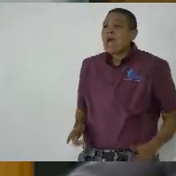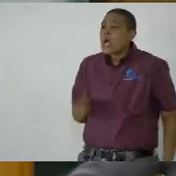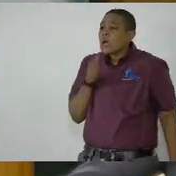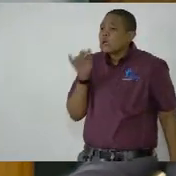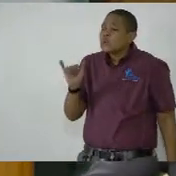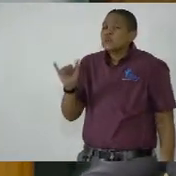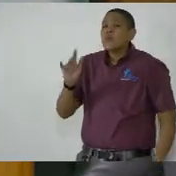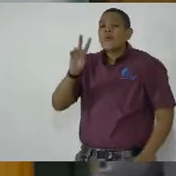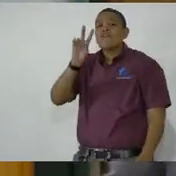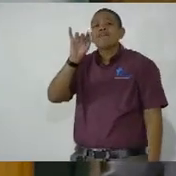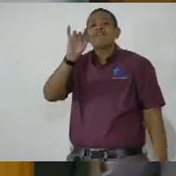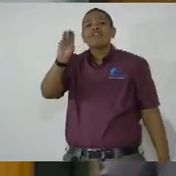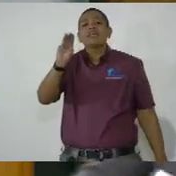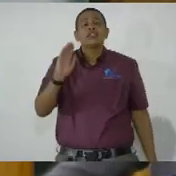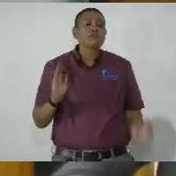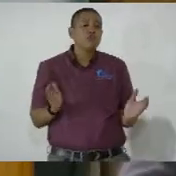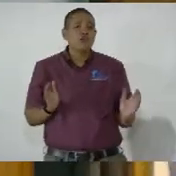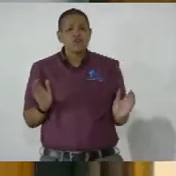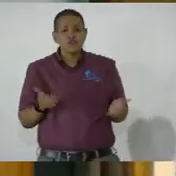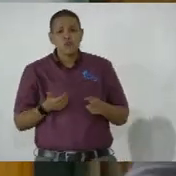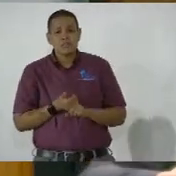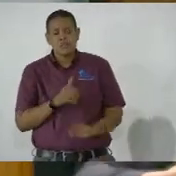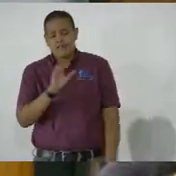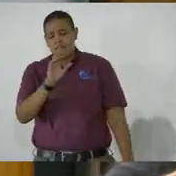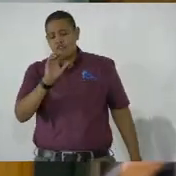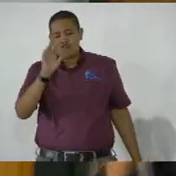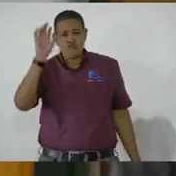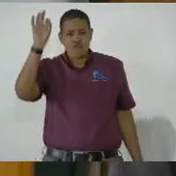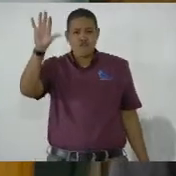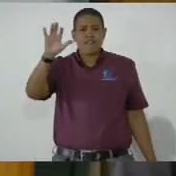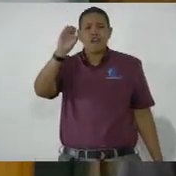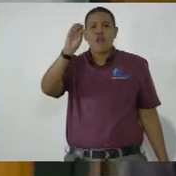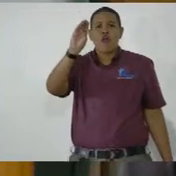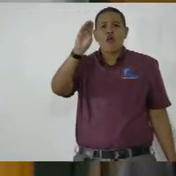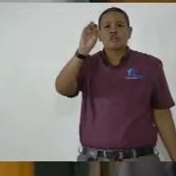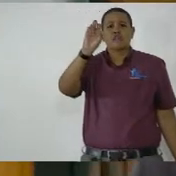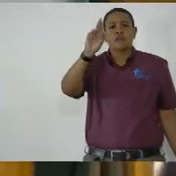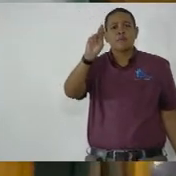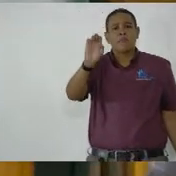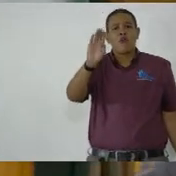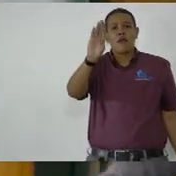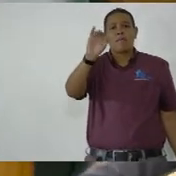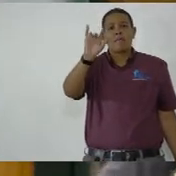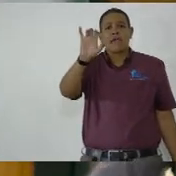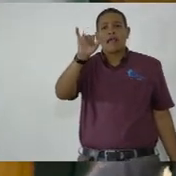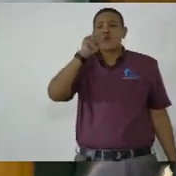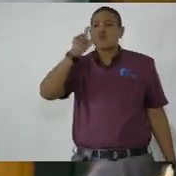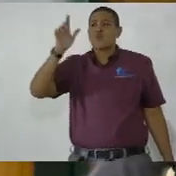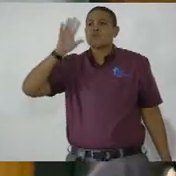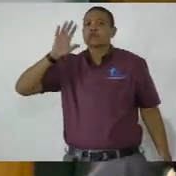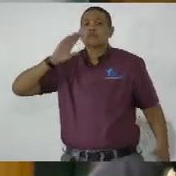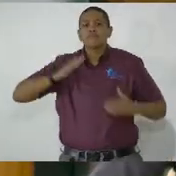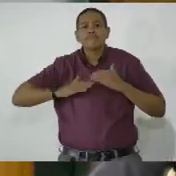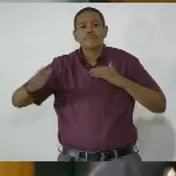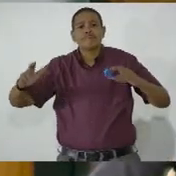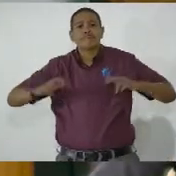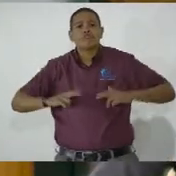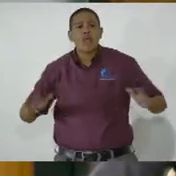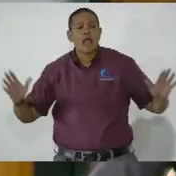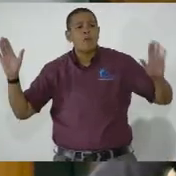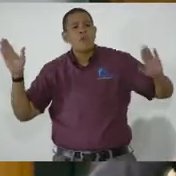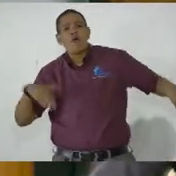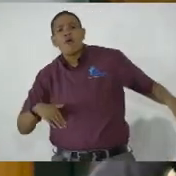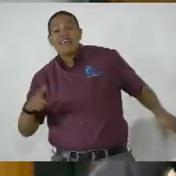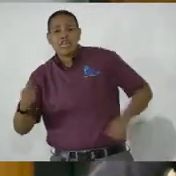Victim Services Division, Reverend Osborne Bailey, who has proceeded on pre-retirement leave following his years